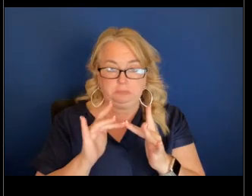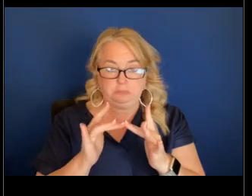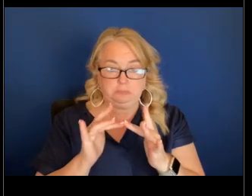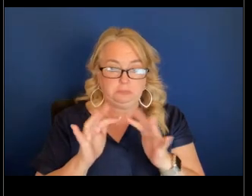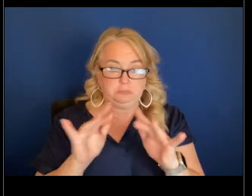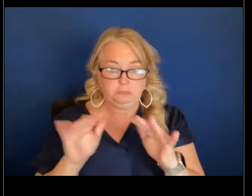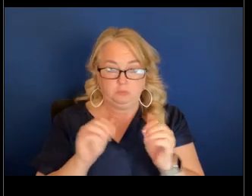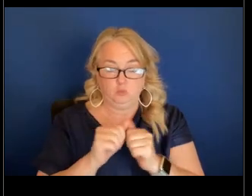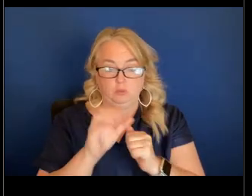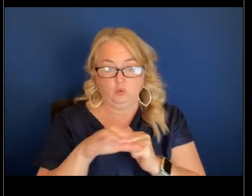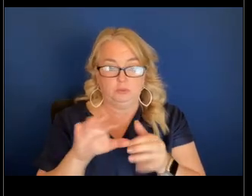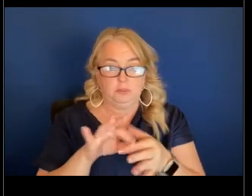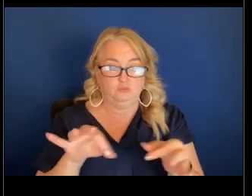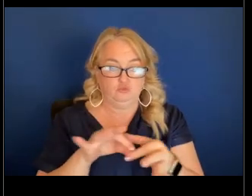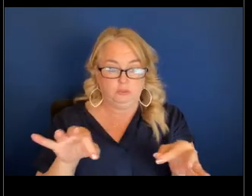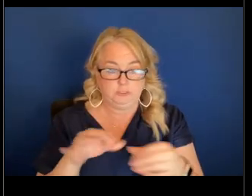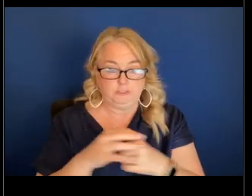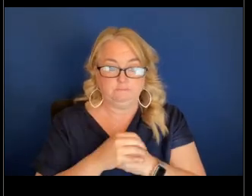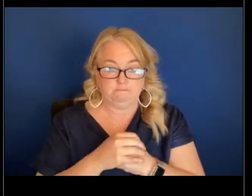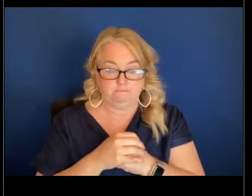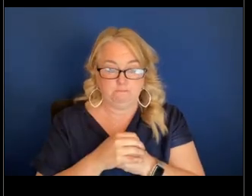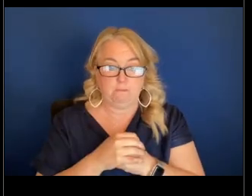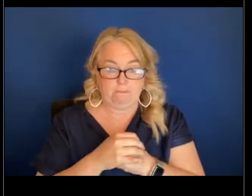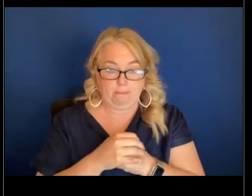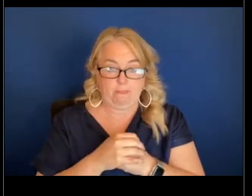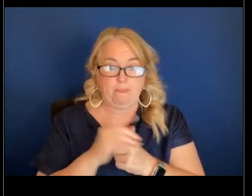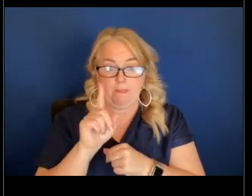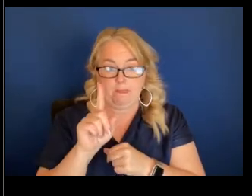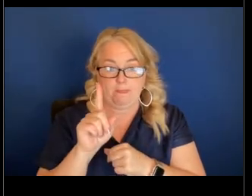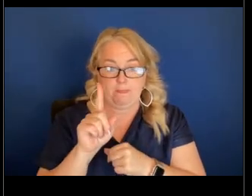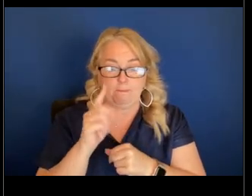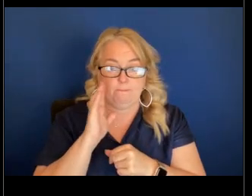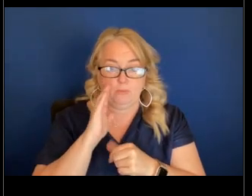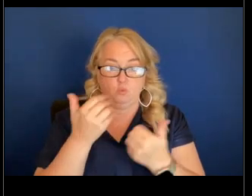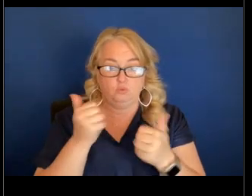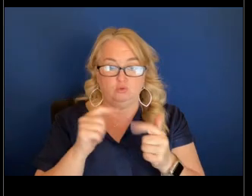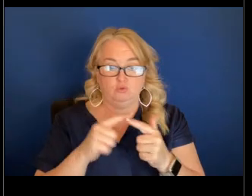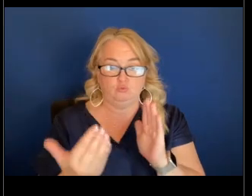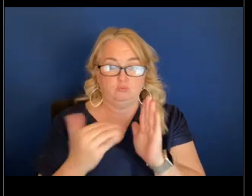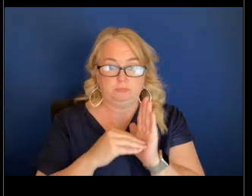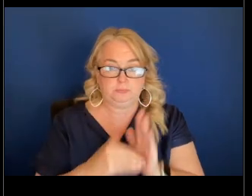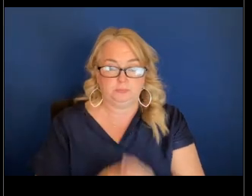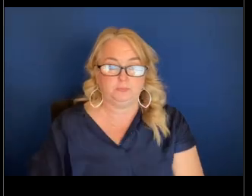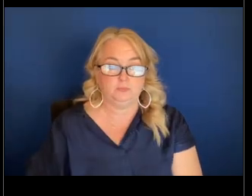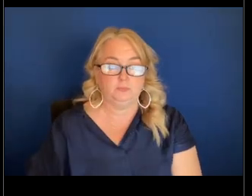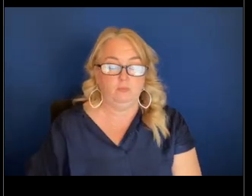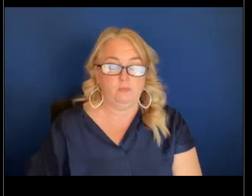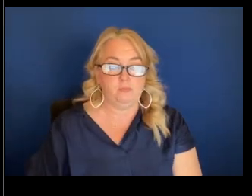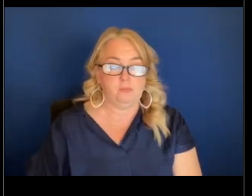captioning. So give me 1 second while I try to remedy that.